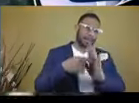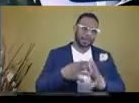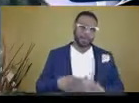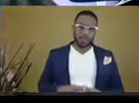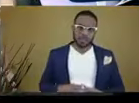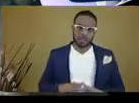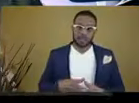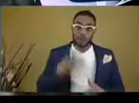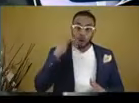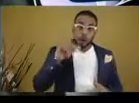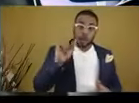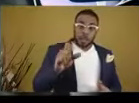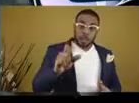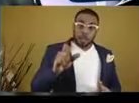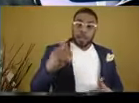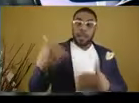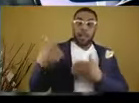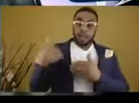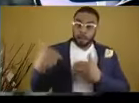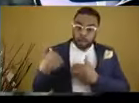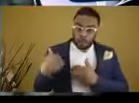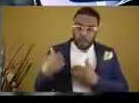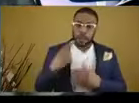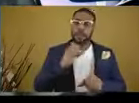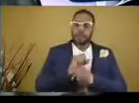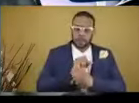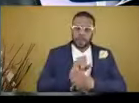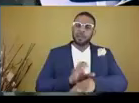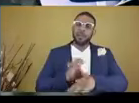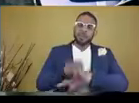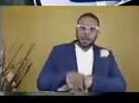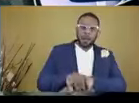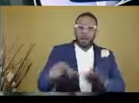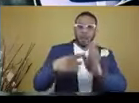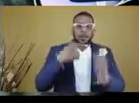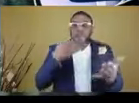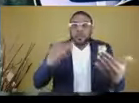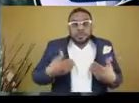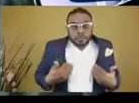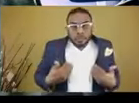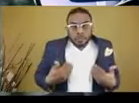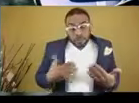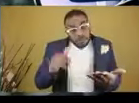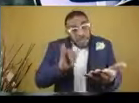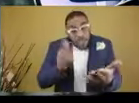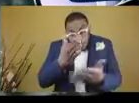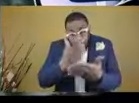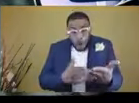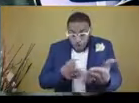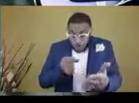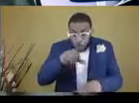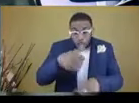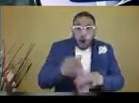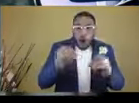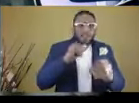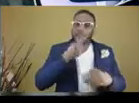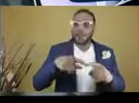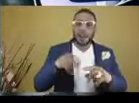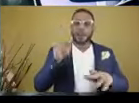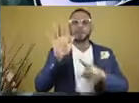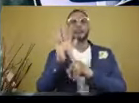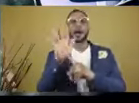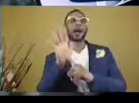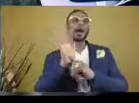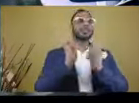is why we need the accountability to actually enforce the mandate that we already had. Like part of putting in office wasn't about a popularity